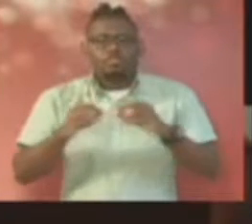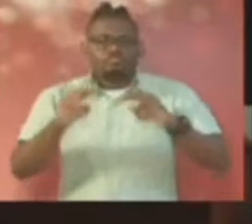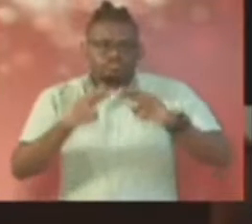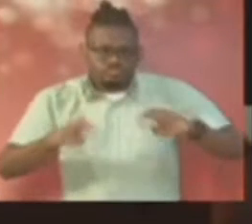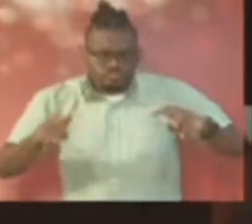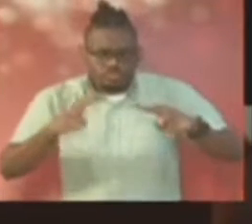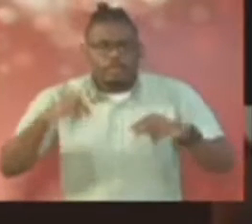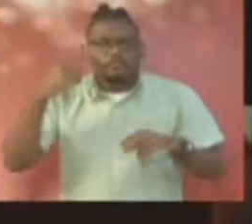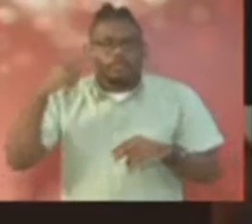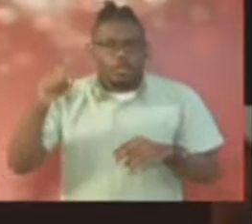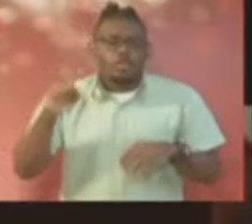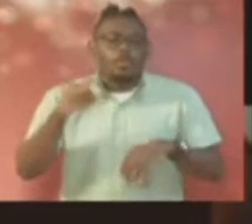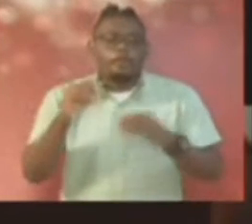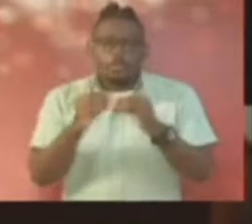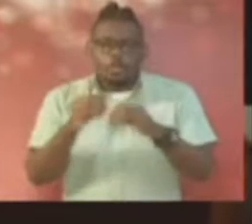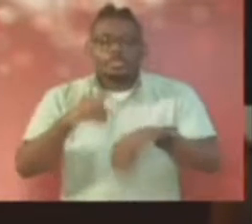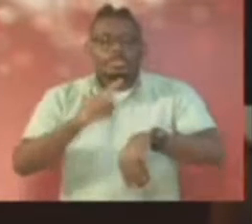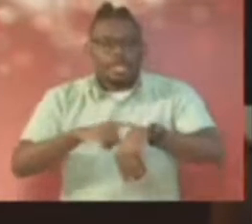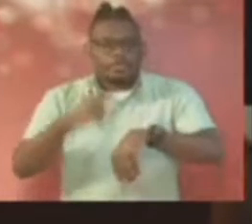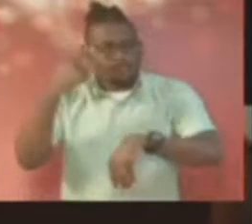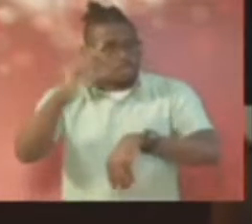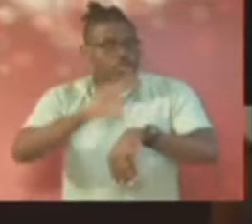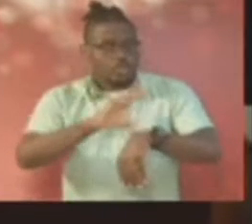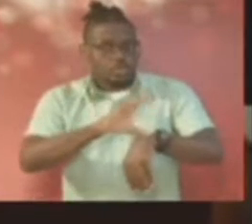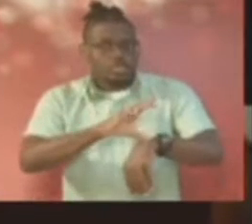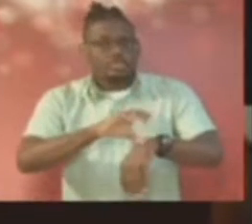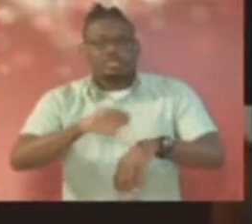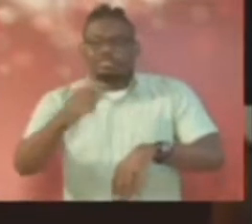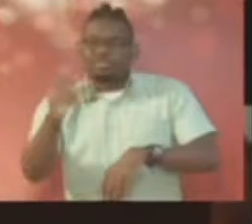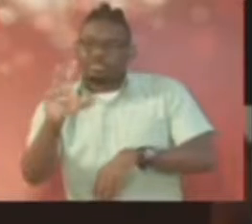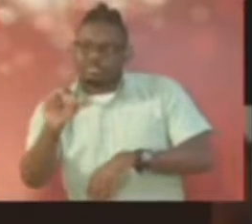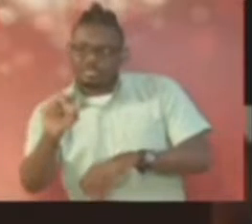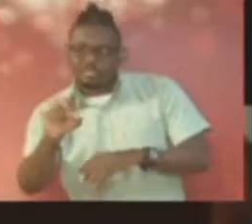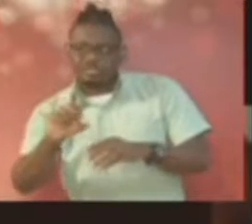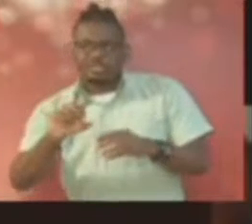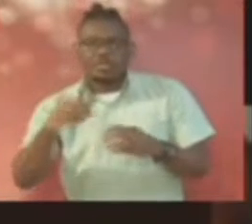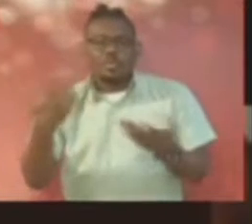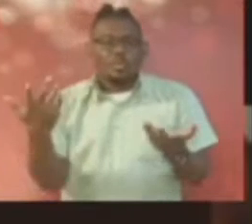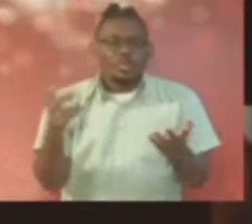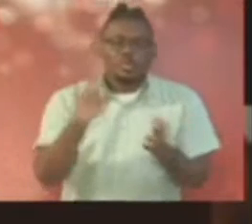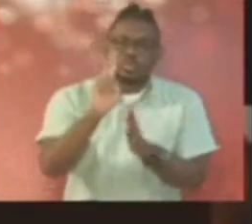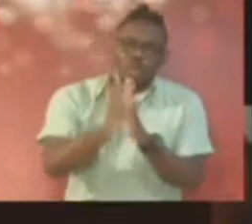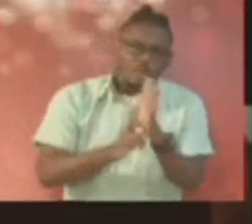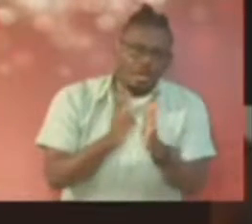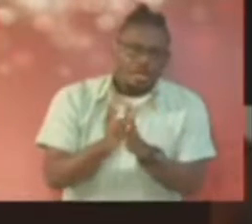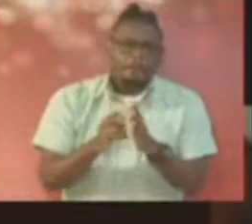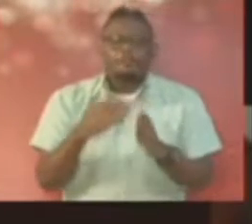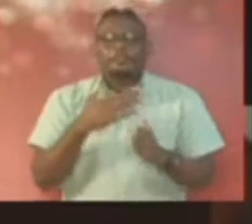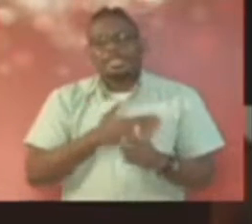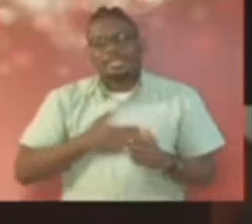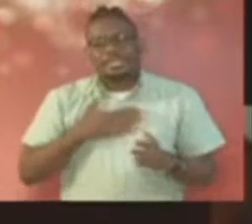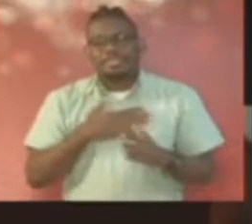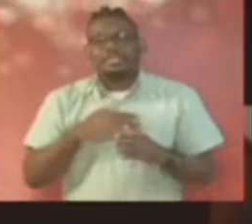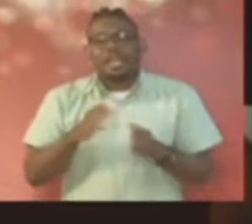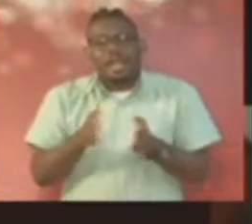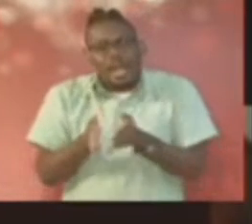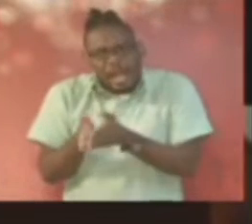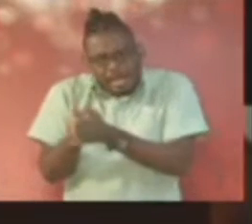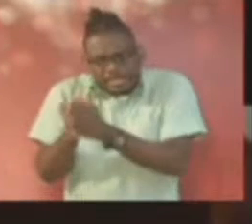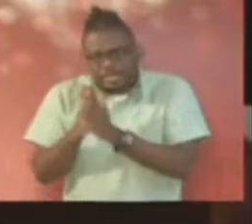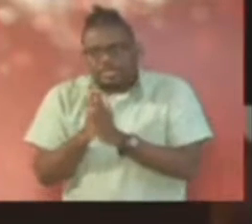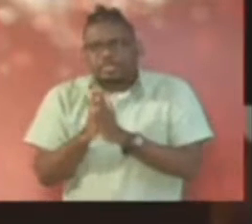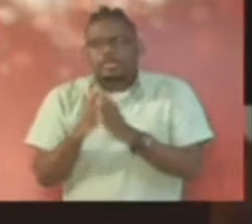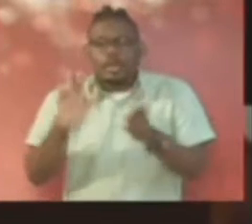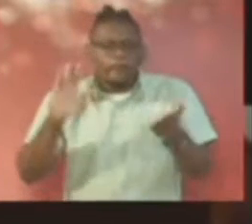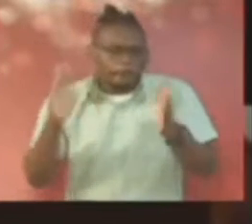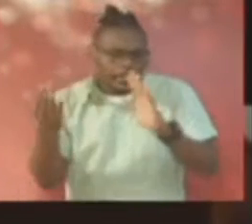the religious bodies another half an hour to 2 hours maximum. This is my humble request in the context of the situation with the fast